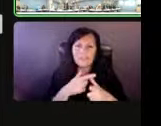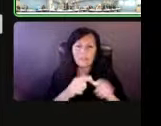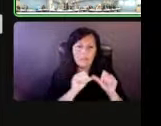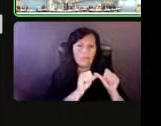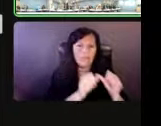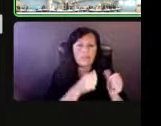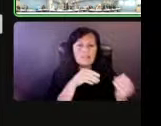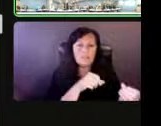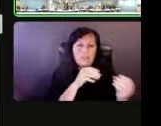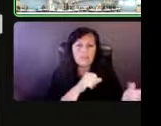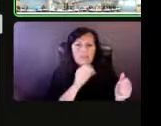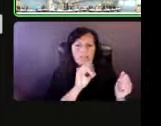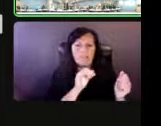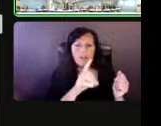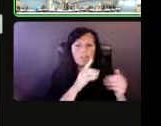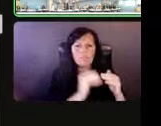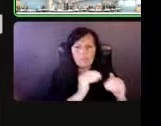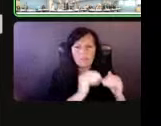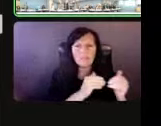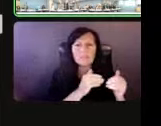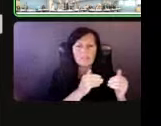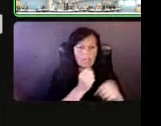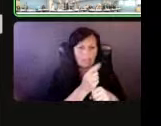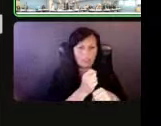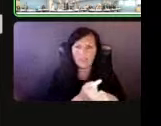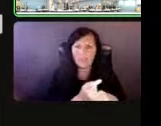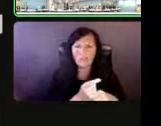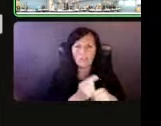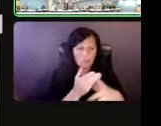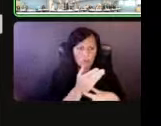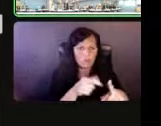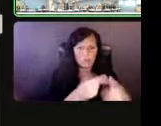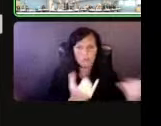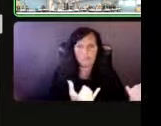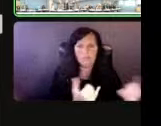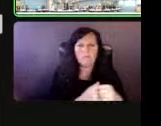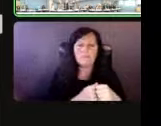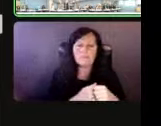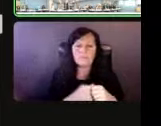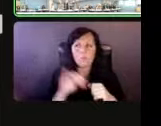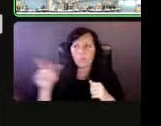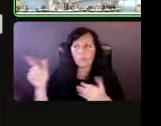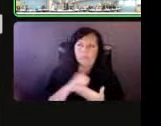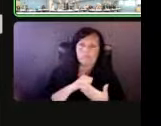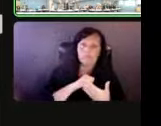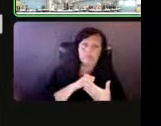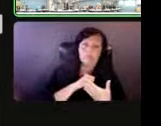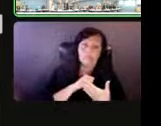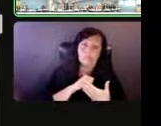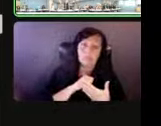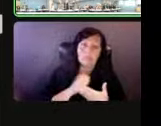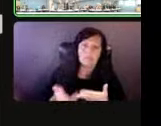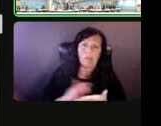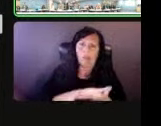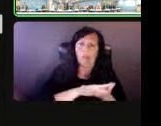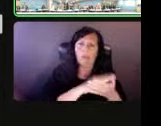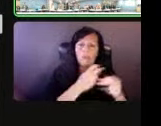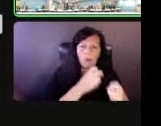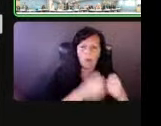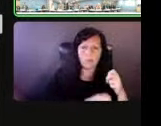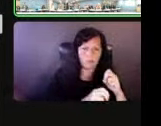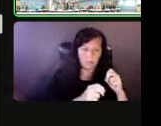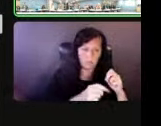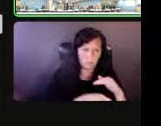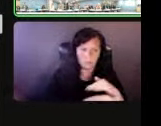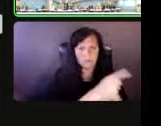year through the current year. So that was a Band-Aid. It masked an issue. It was